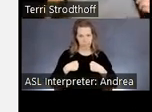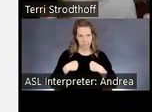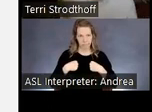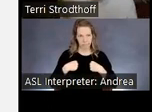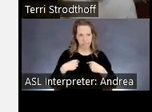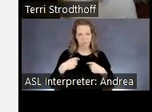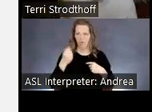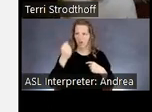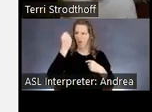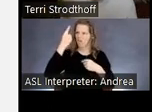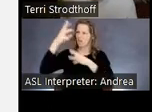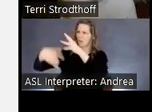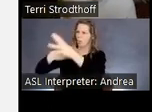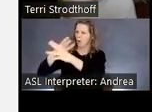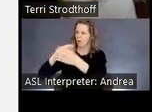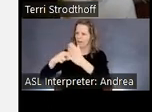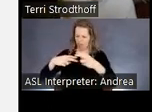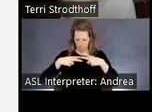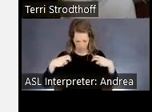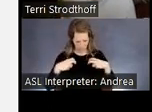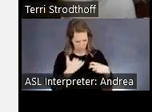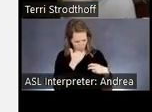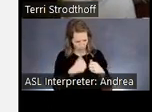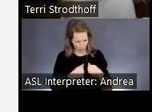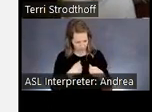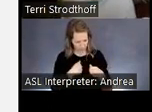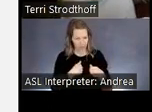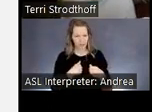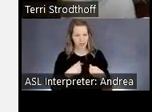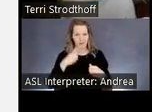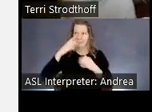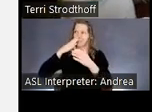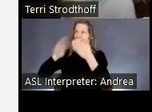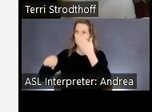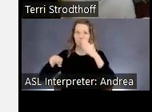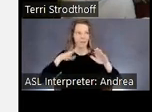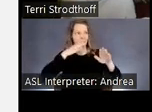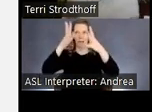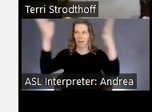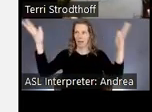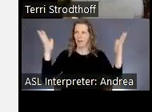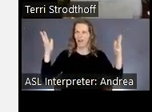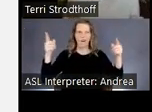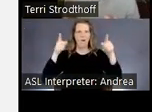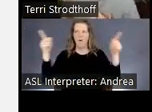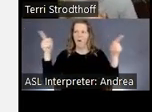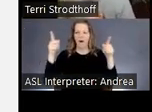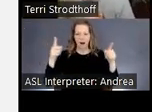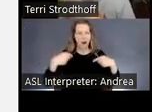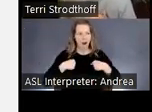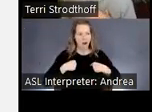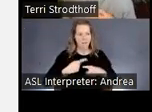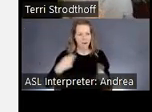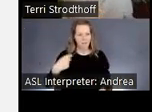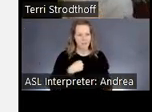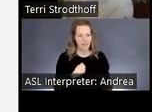trying to understand what's wrong with us. And that's very clear because all of these bad things are happening around us. And we're like, that must be because of me.